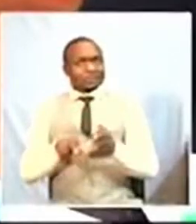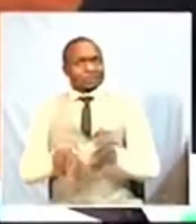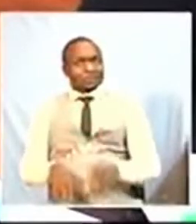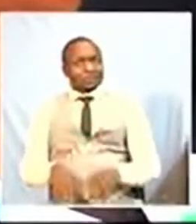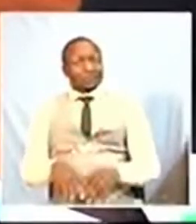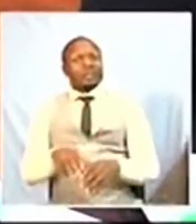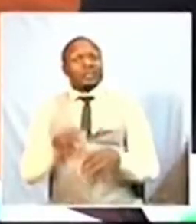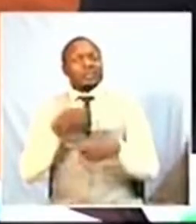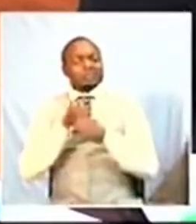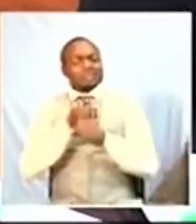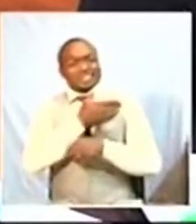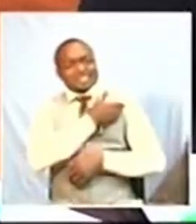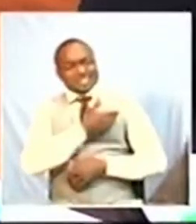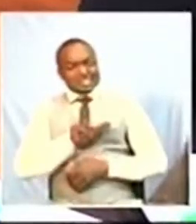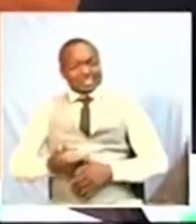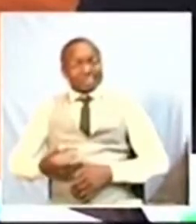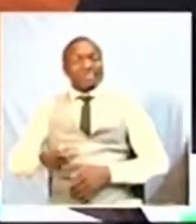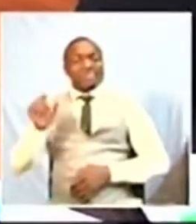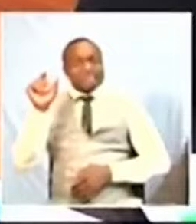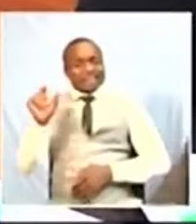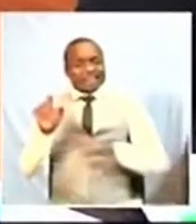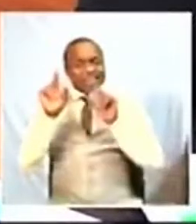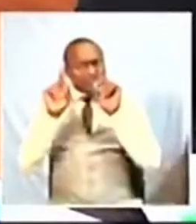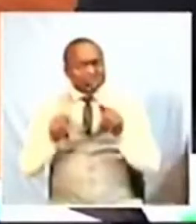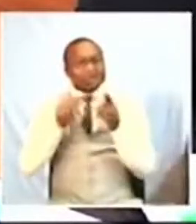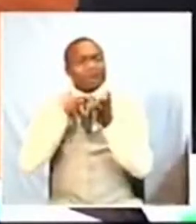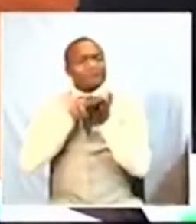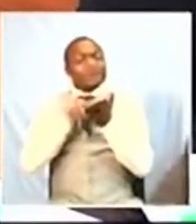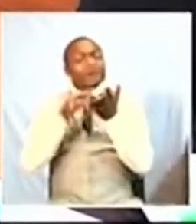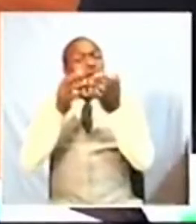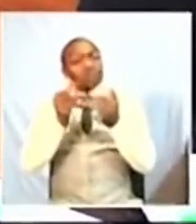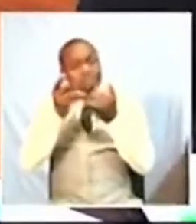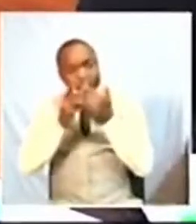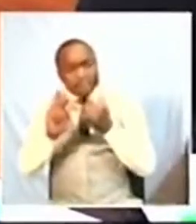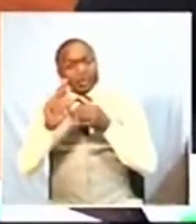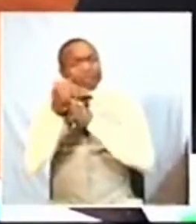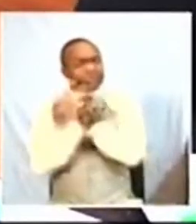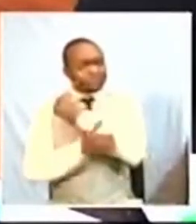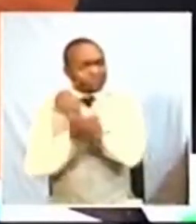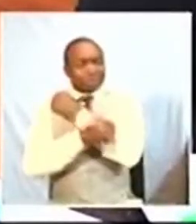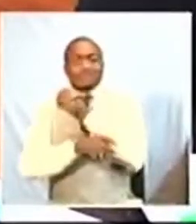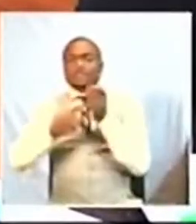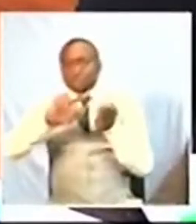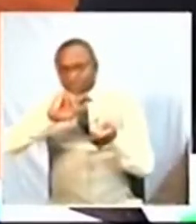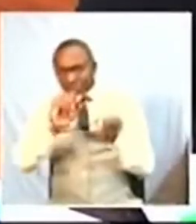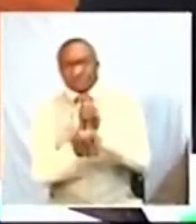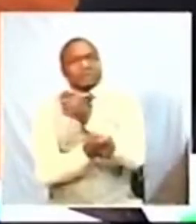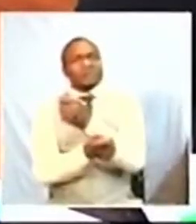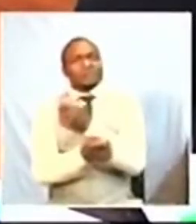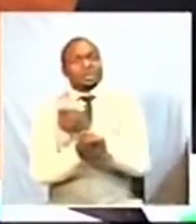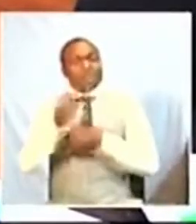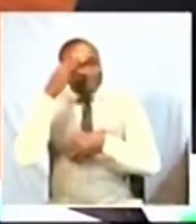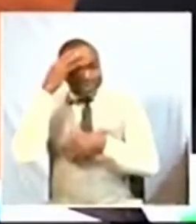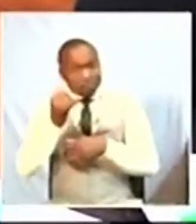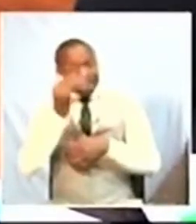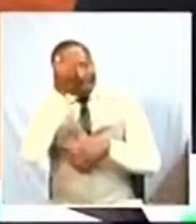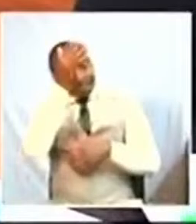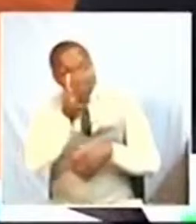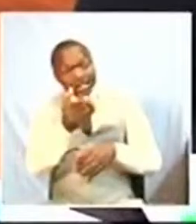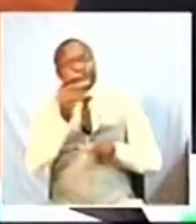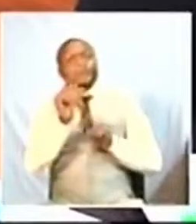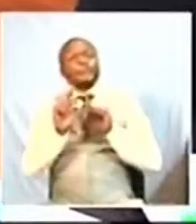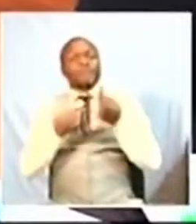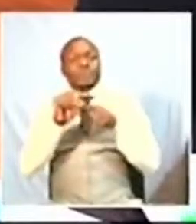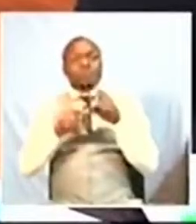We shall make serious individual recommendations. We want this part of the country to change. No wonder there are people who are